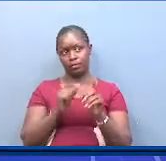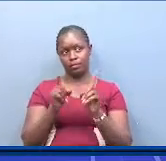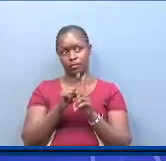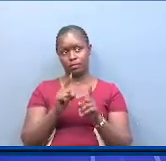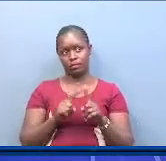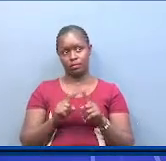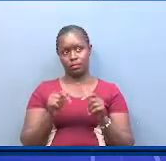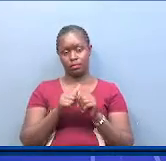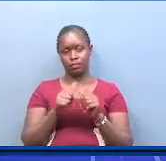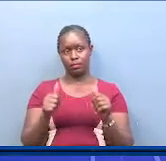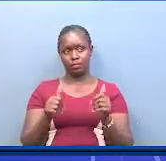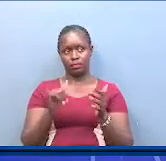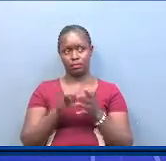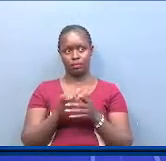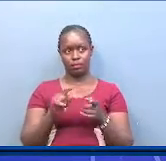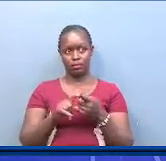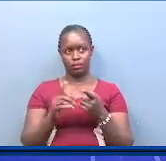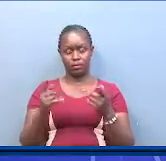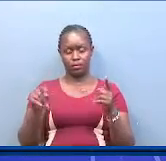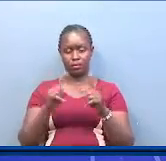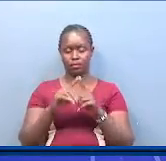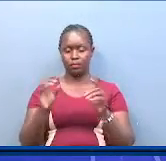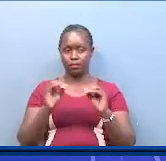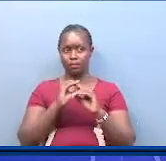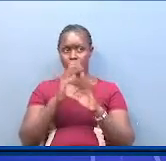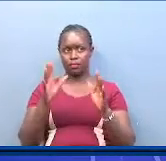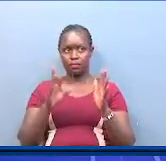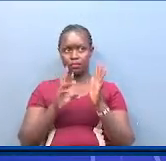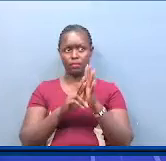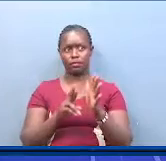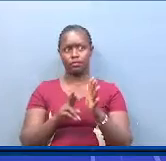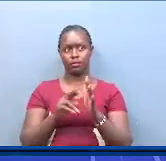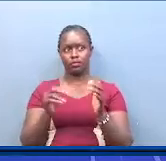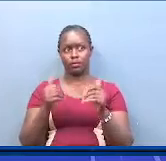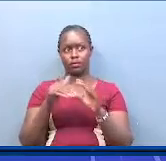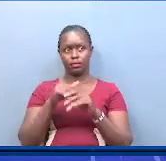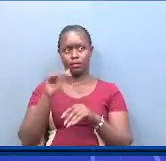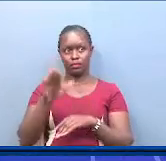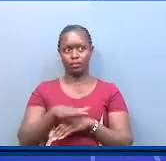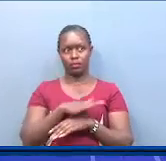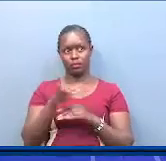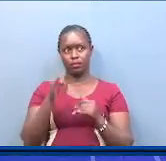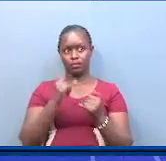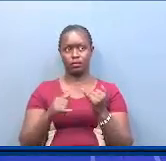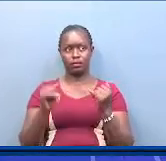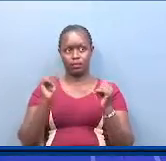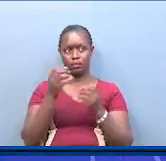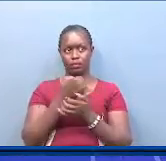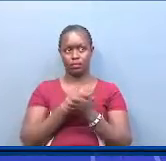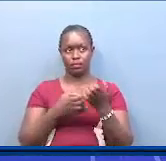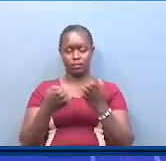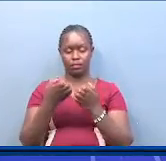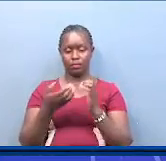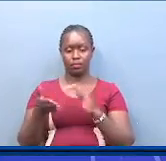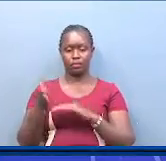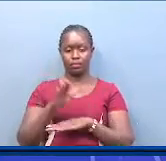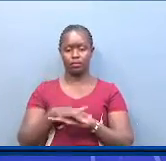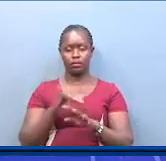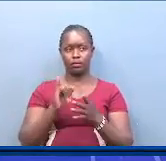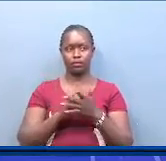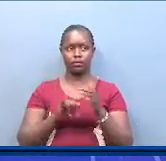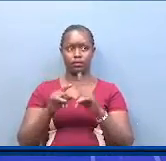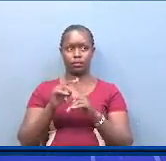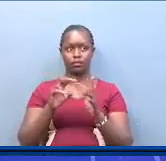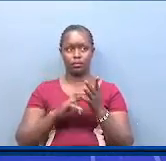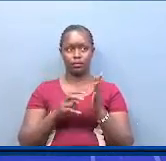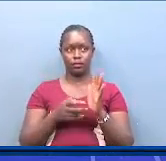well enlightened person. I'll be able to represent them in parliament. And lastly, the economic recovery. I have a